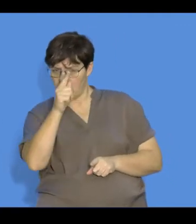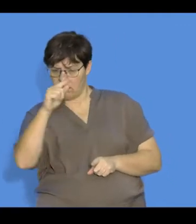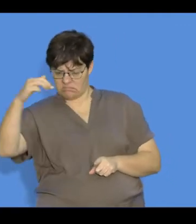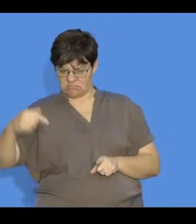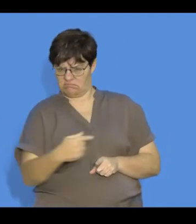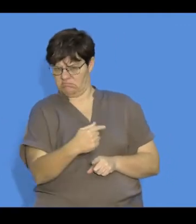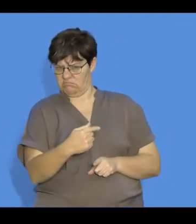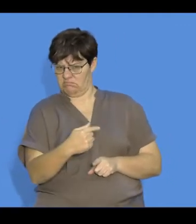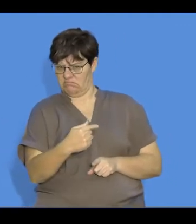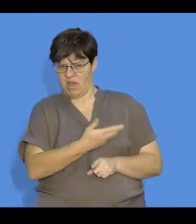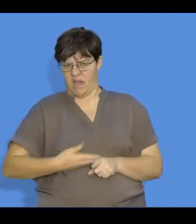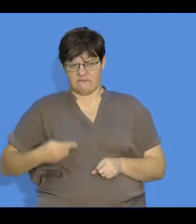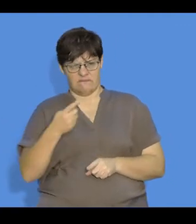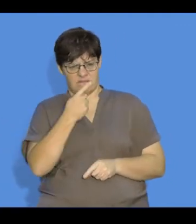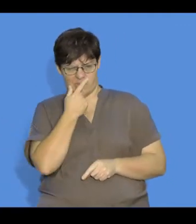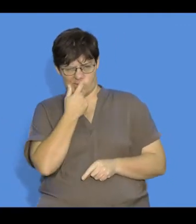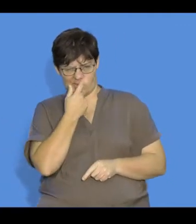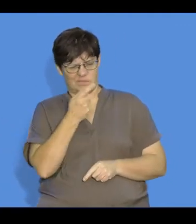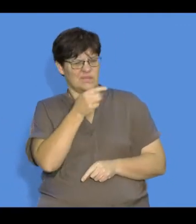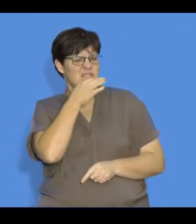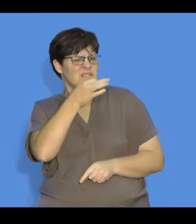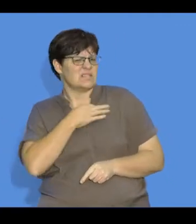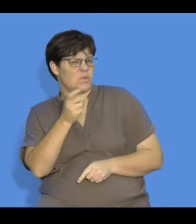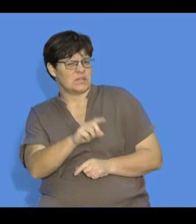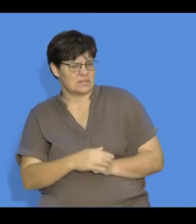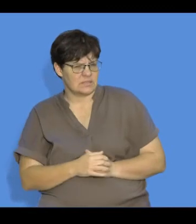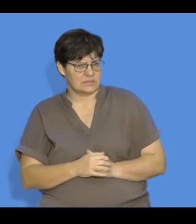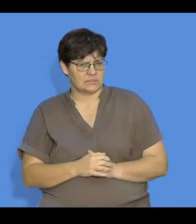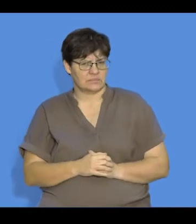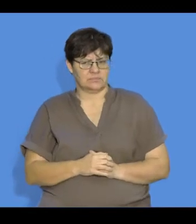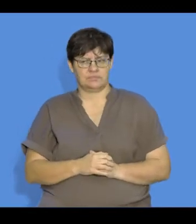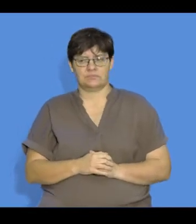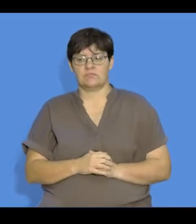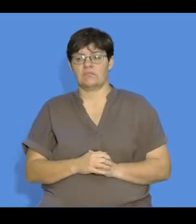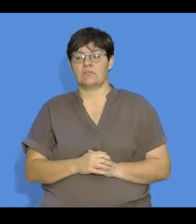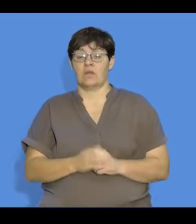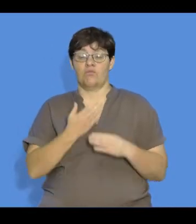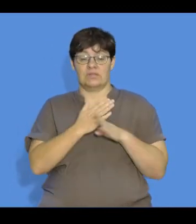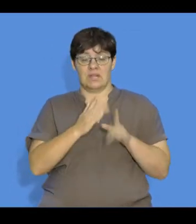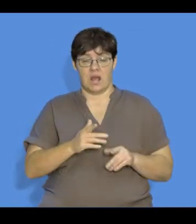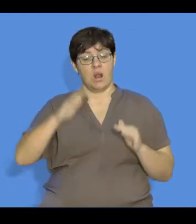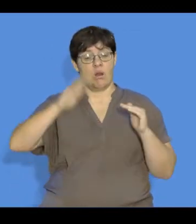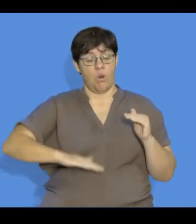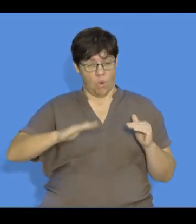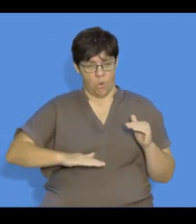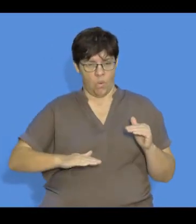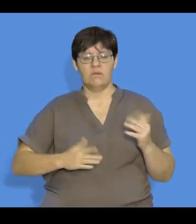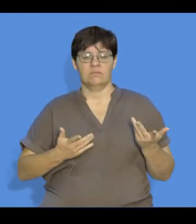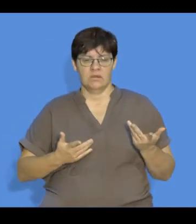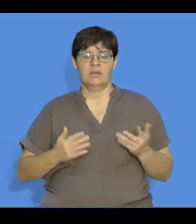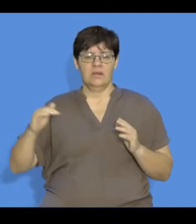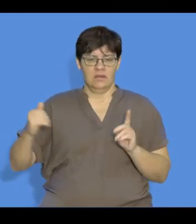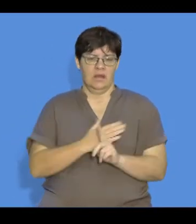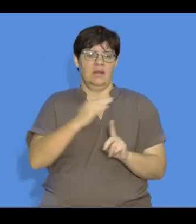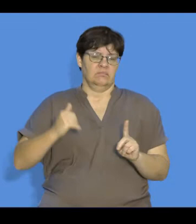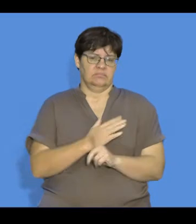through R1. Now, what does that suggest to us? It says to us that the resistor with the lowest